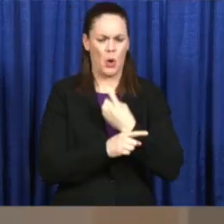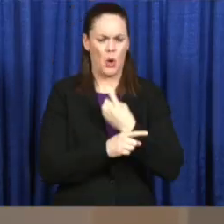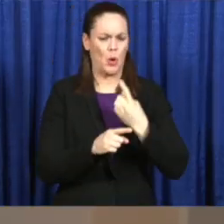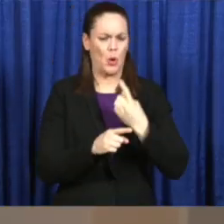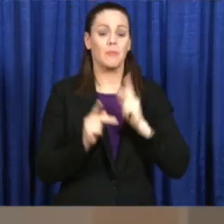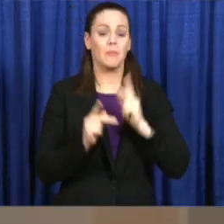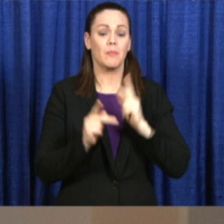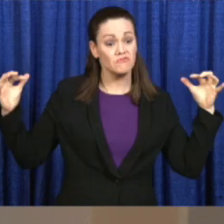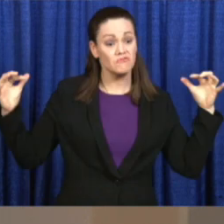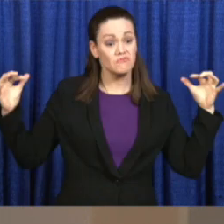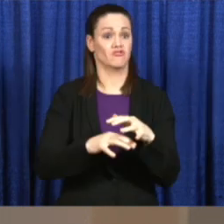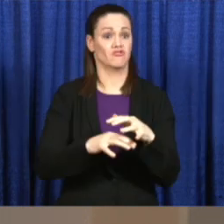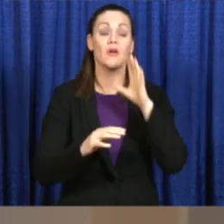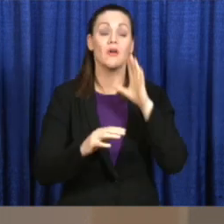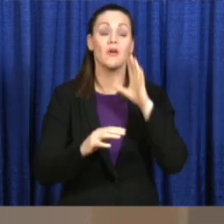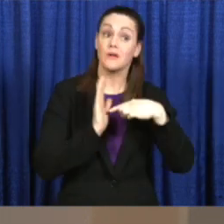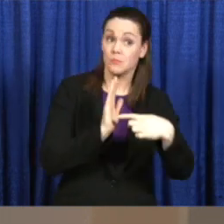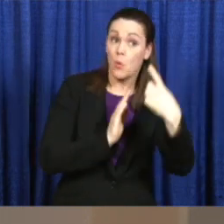Hearings